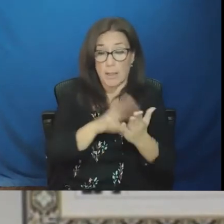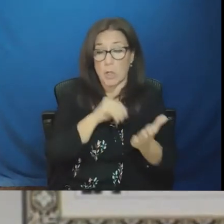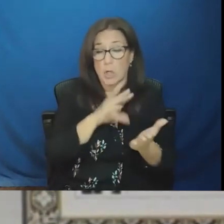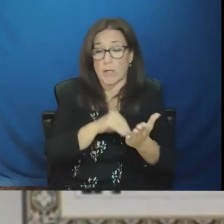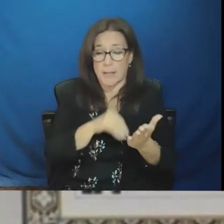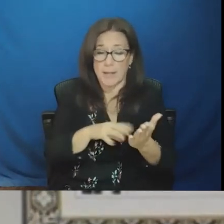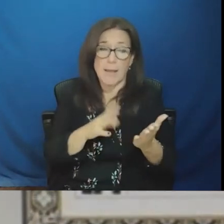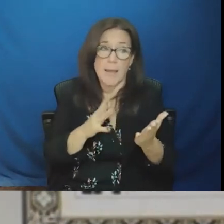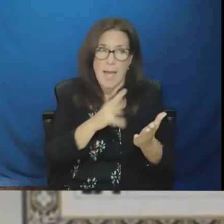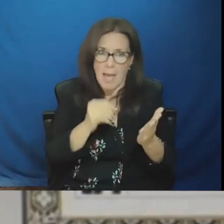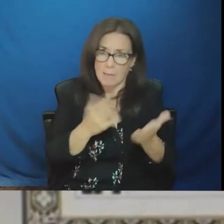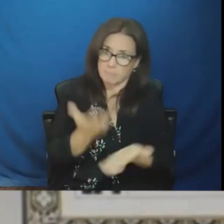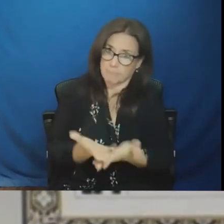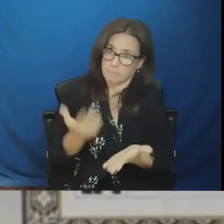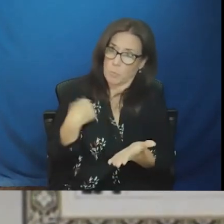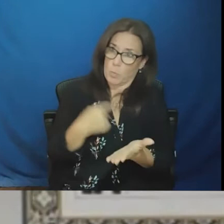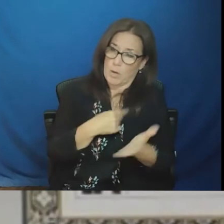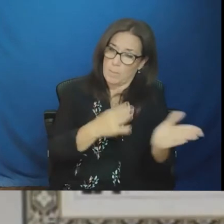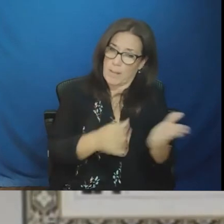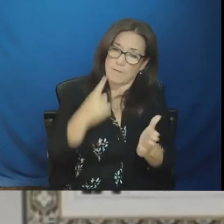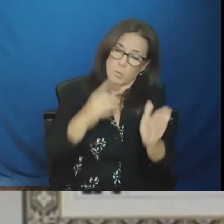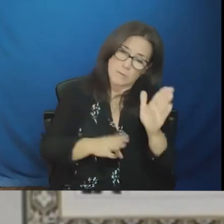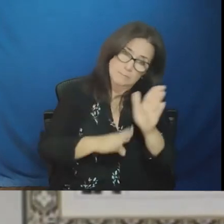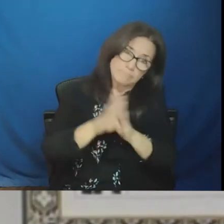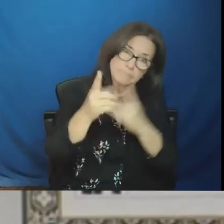Thank you. Any other comments, please?